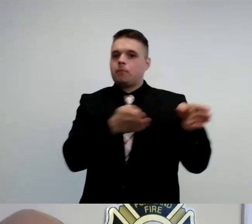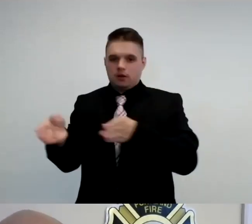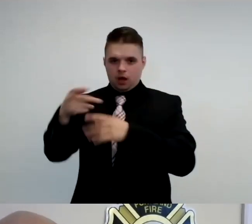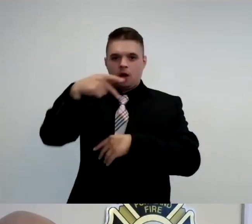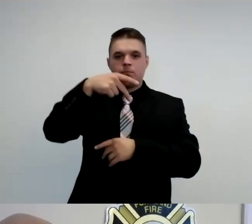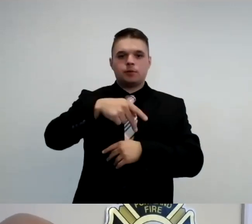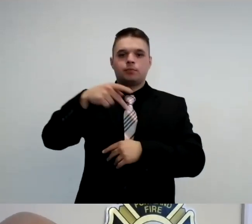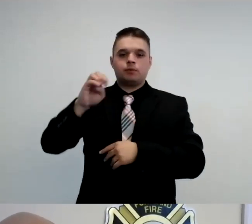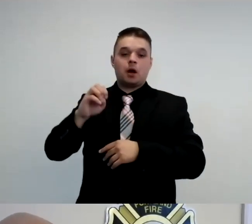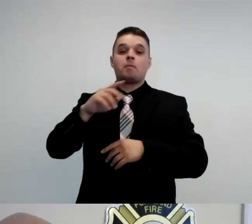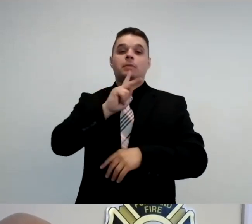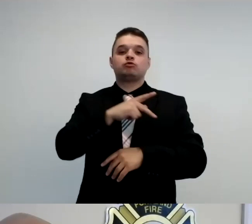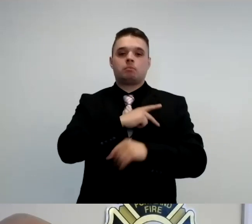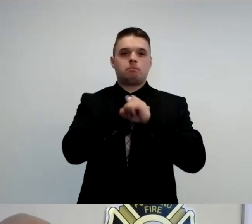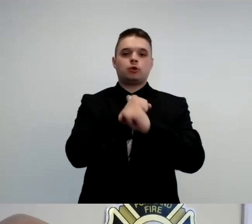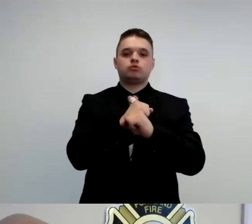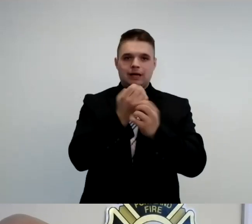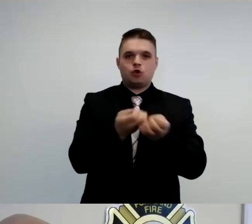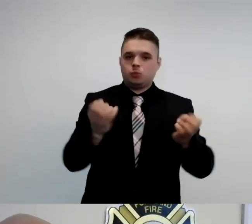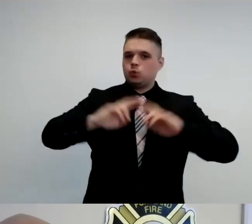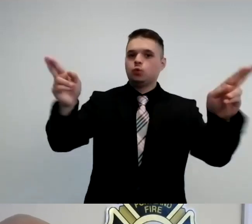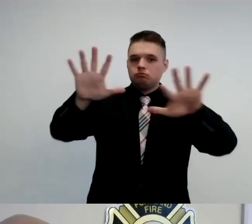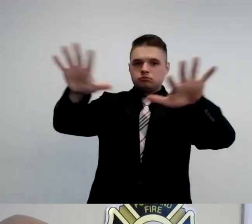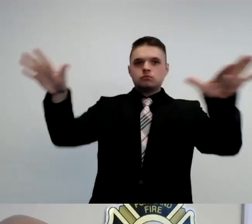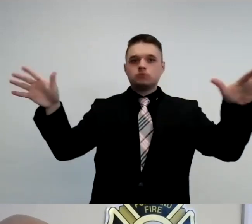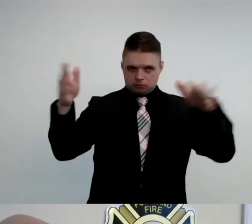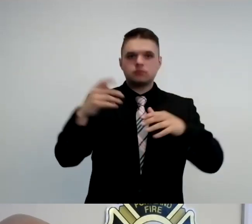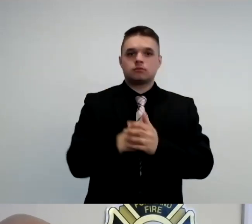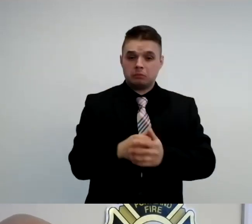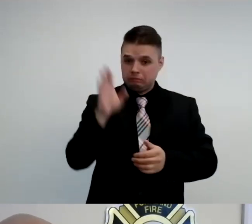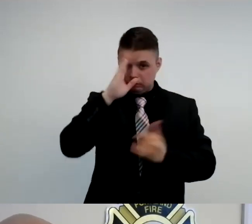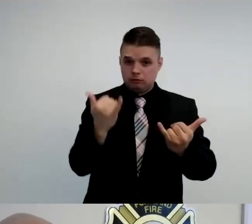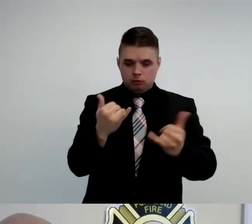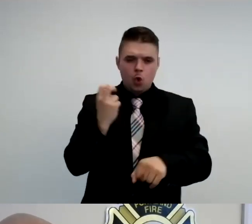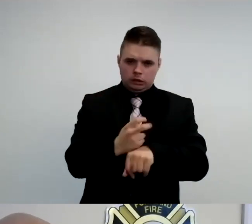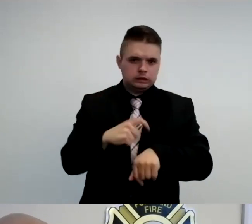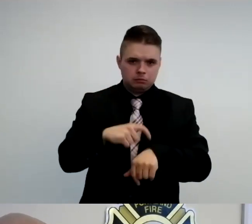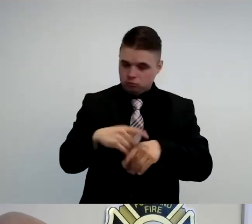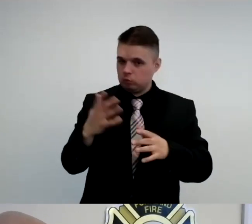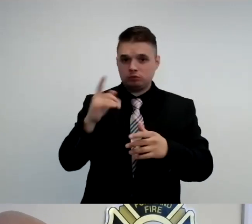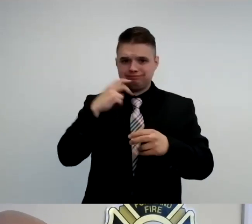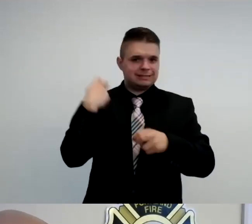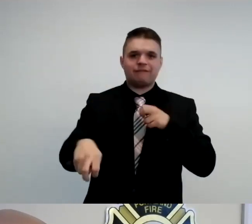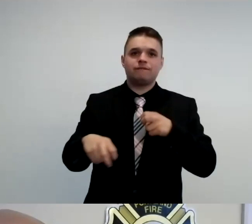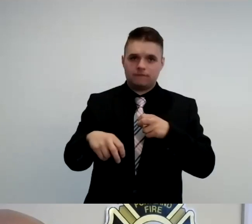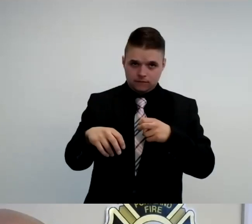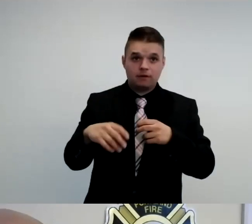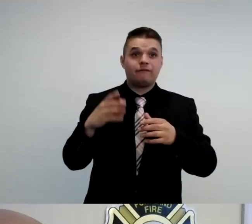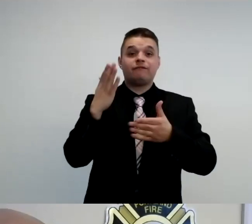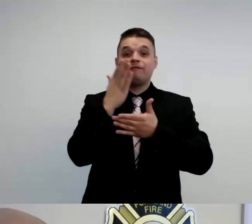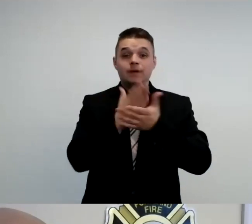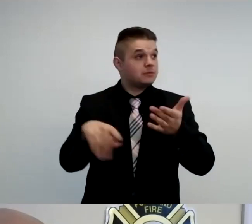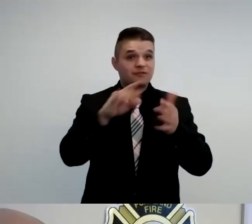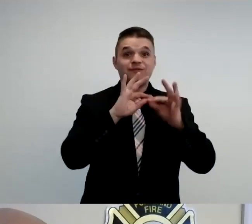for a lot of us. And sadly, some families have already lost loved ones. Others may be sick or scared. If you're